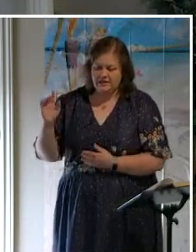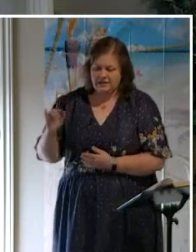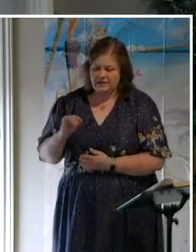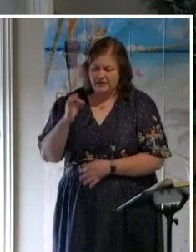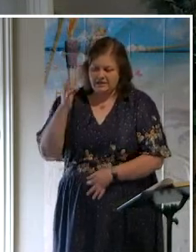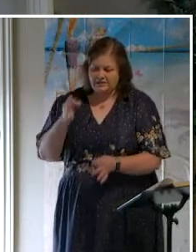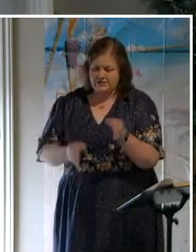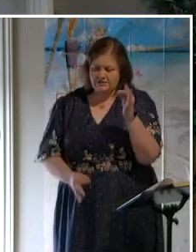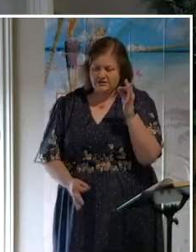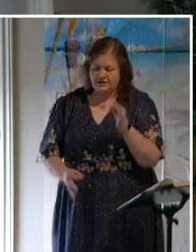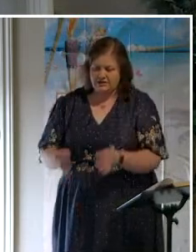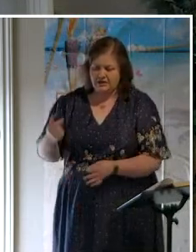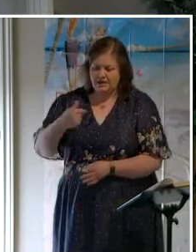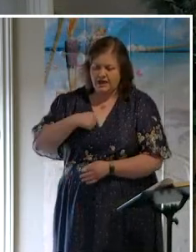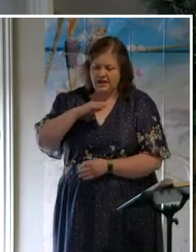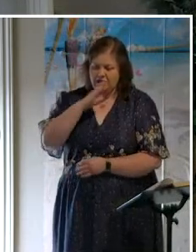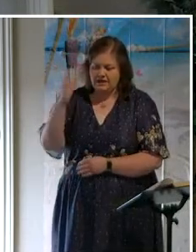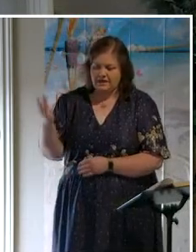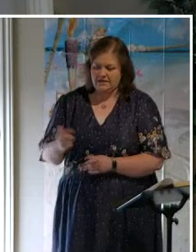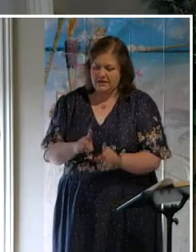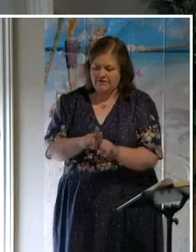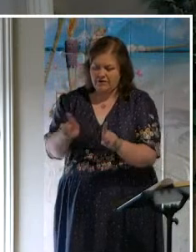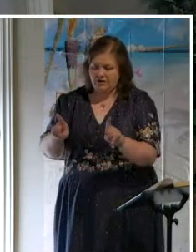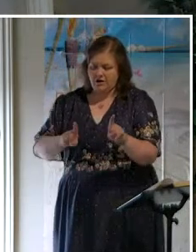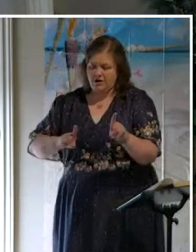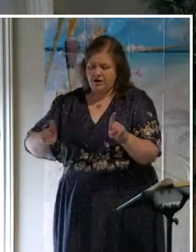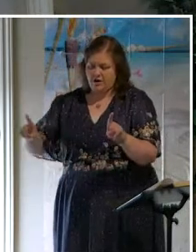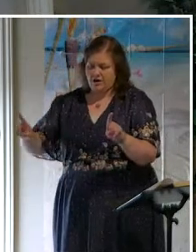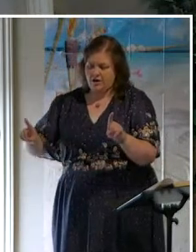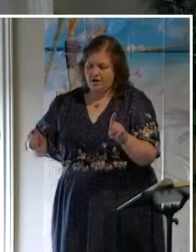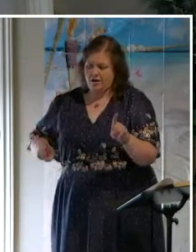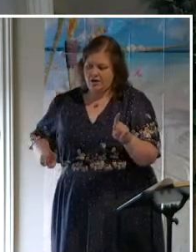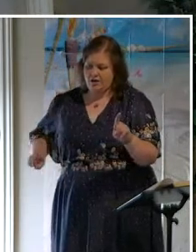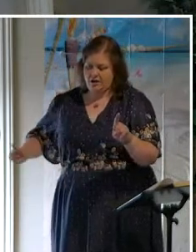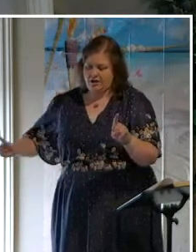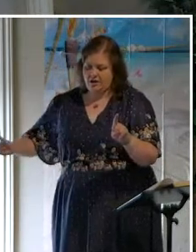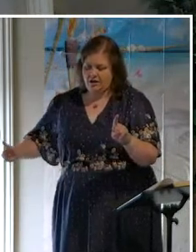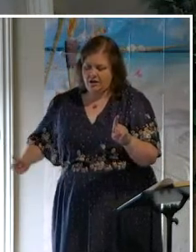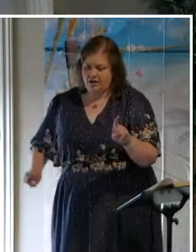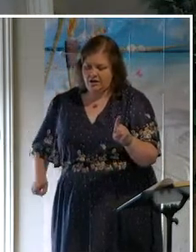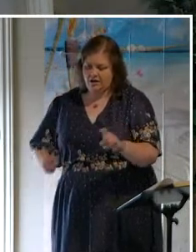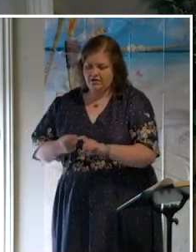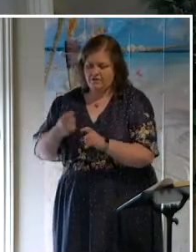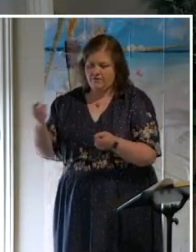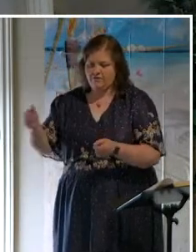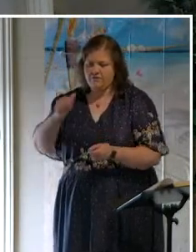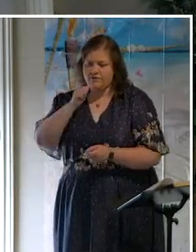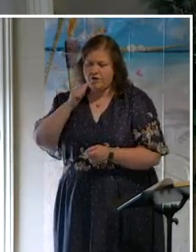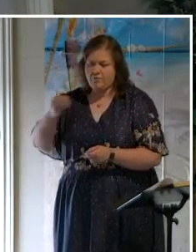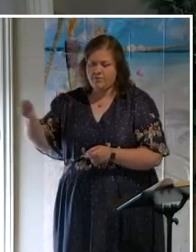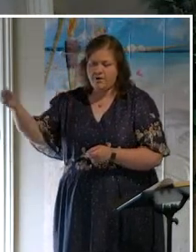Justify had never wandered so far from so home.